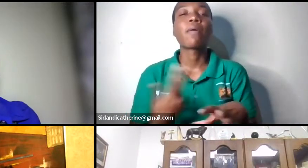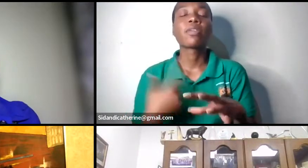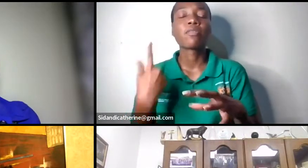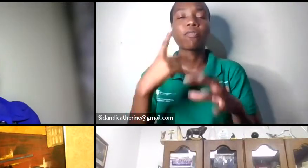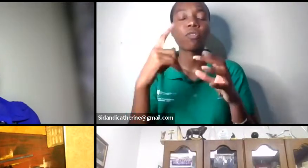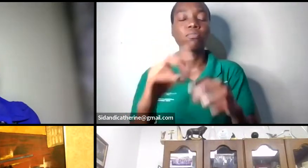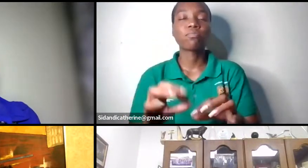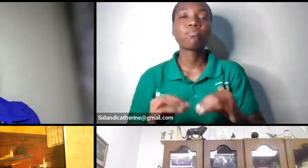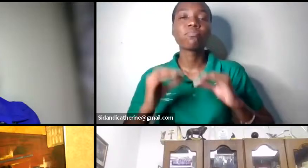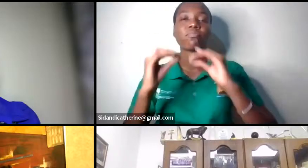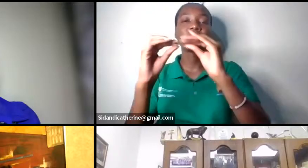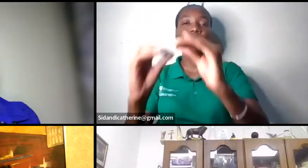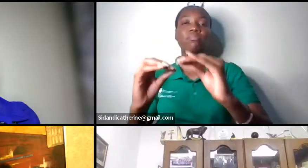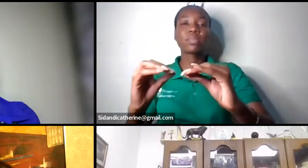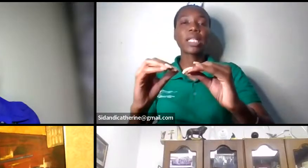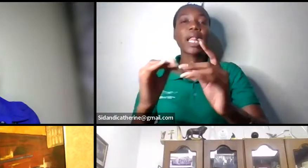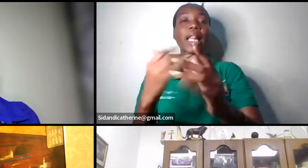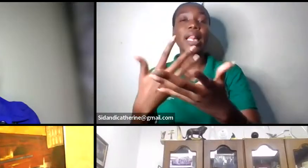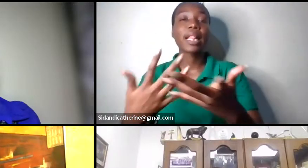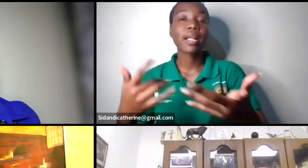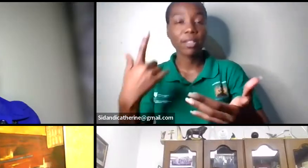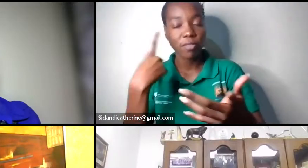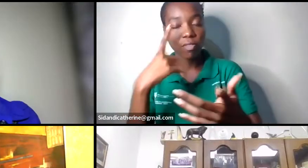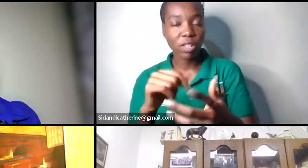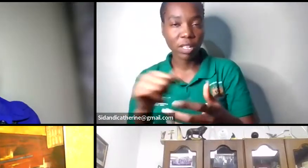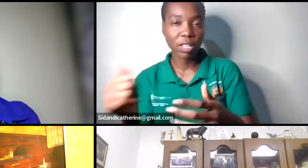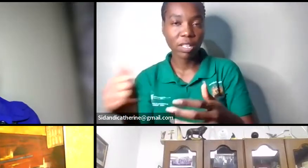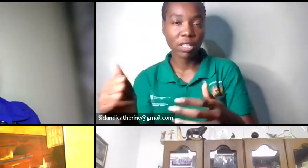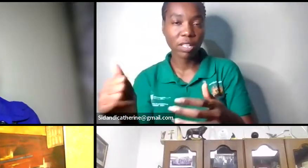where the other continents are today. Thank you.